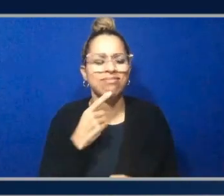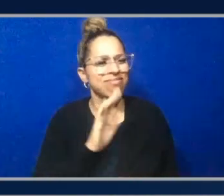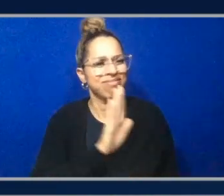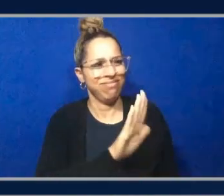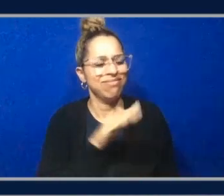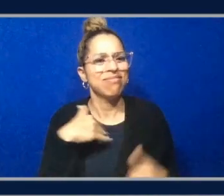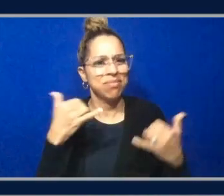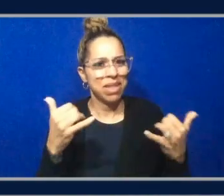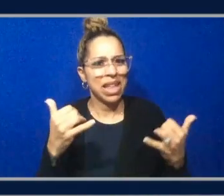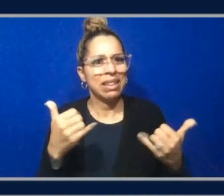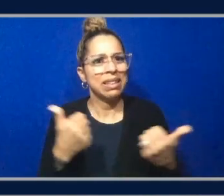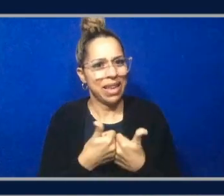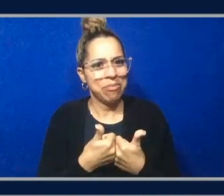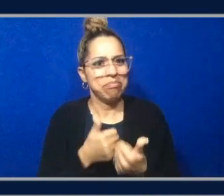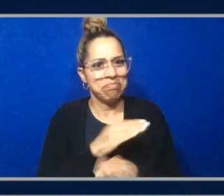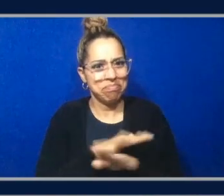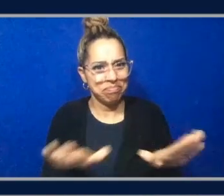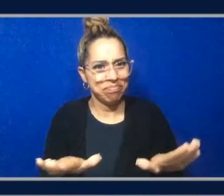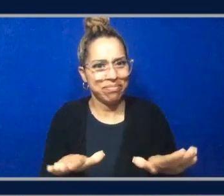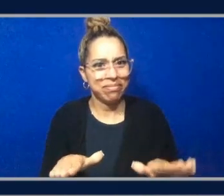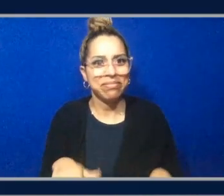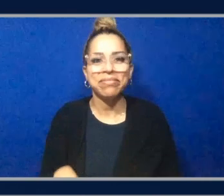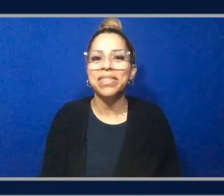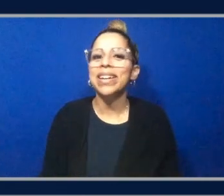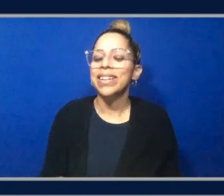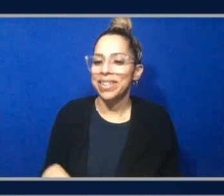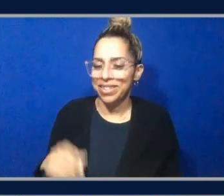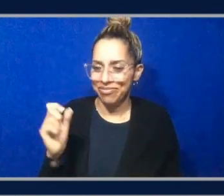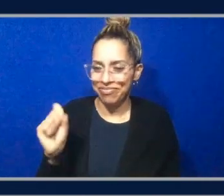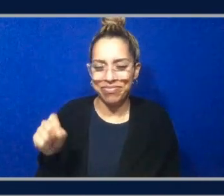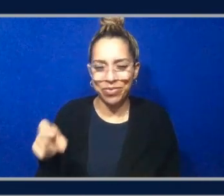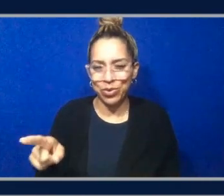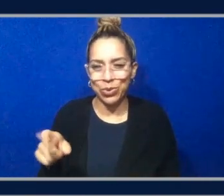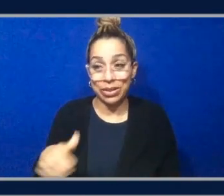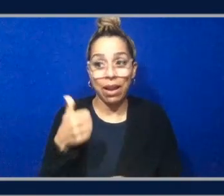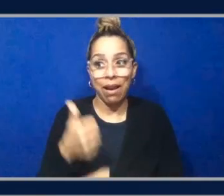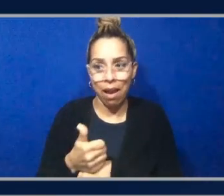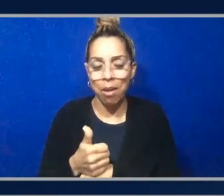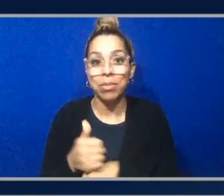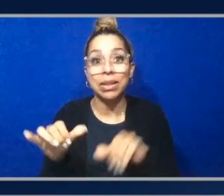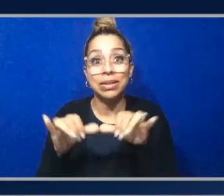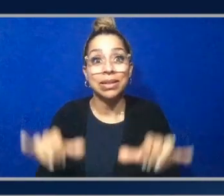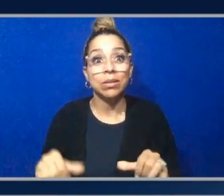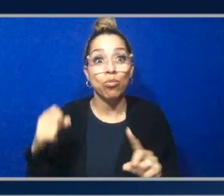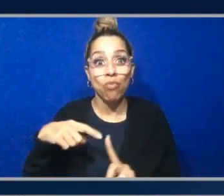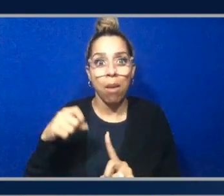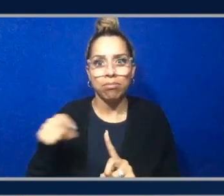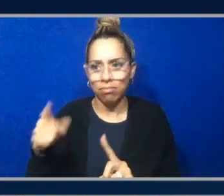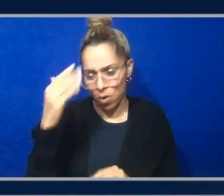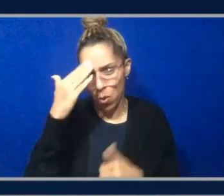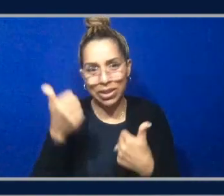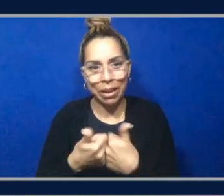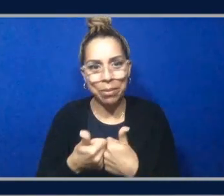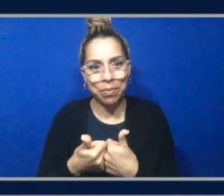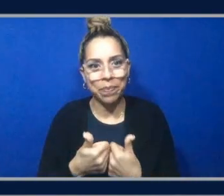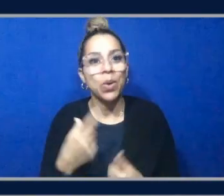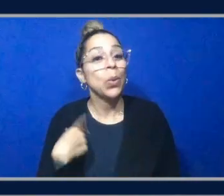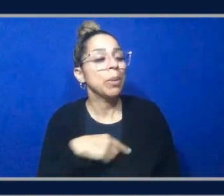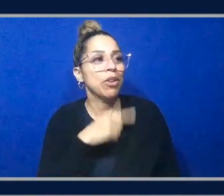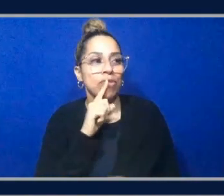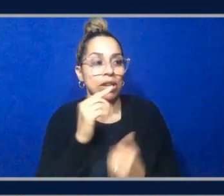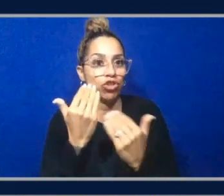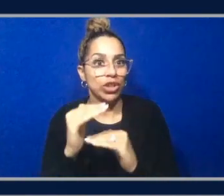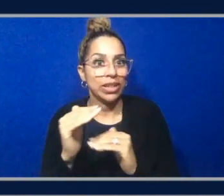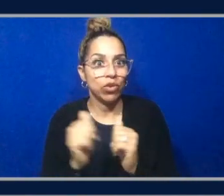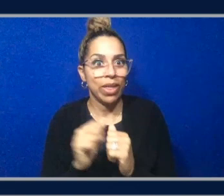told it so in the system prompt. Yes. You defined that it's intended to be playing games. Actually, we've been very restrictive with that AI because we don't want it to